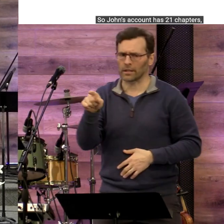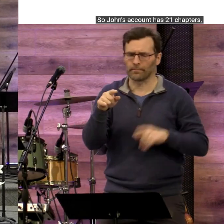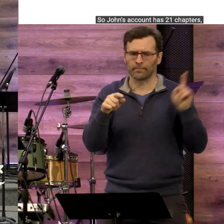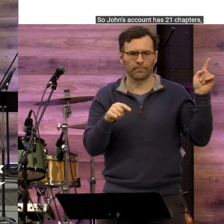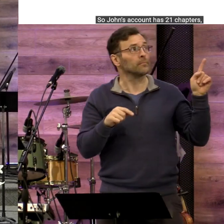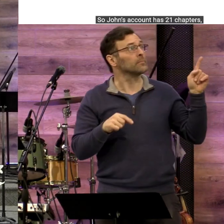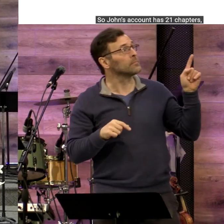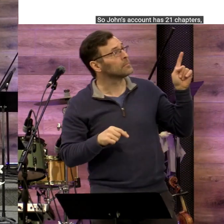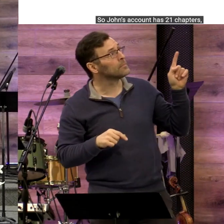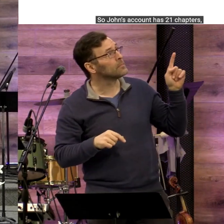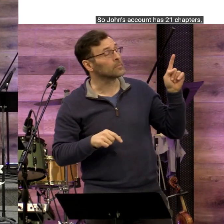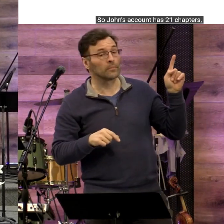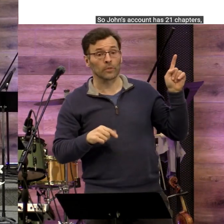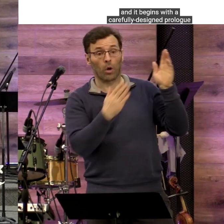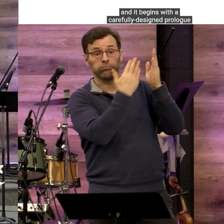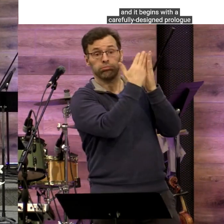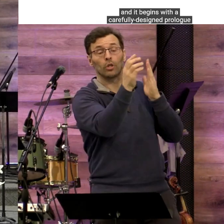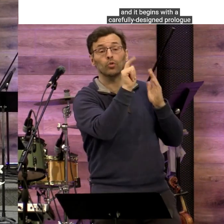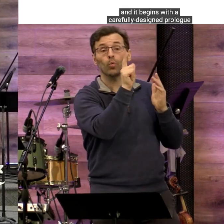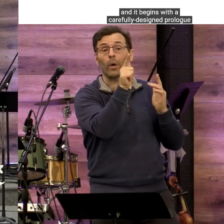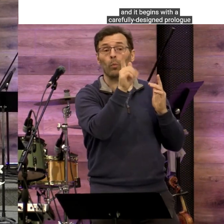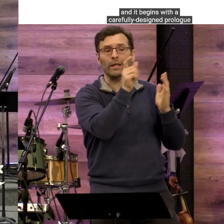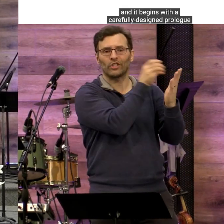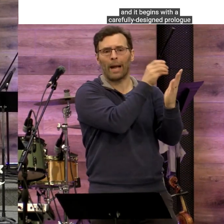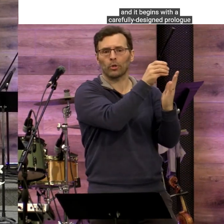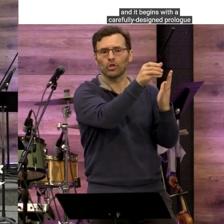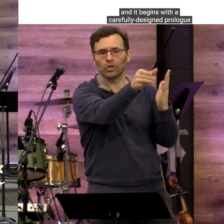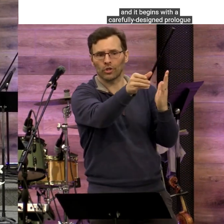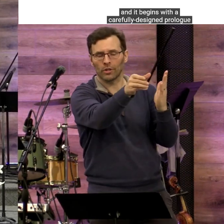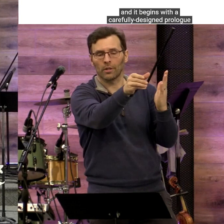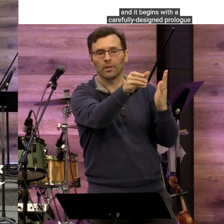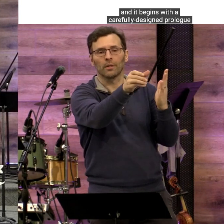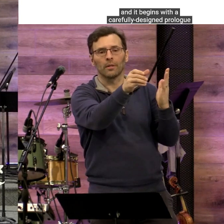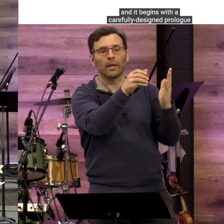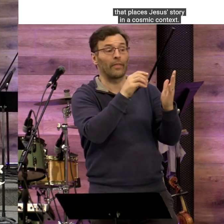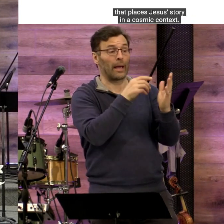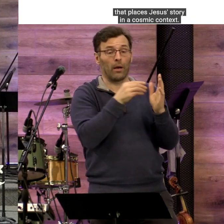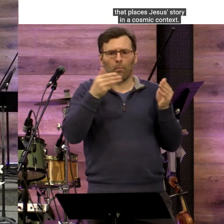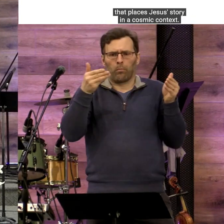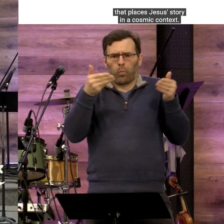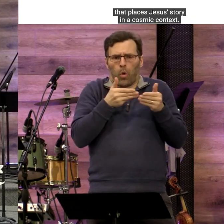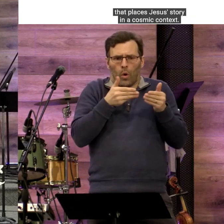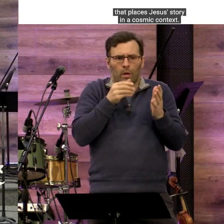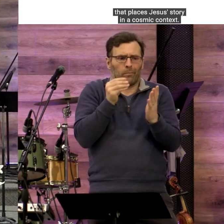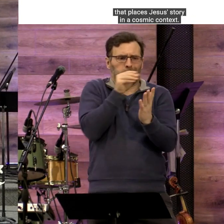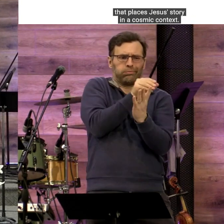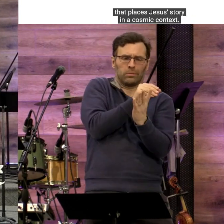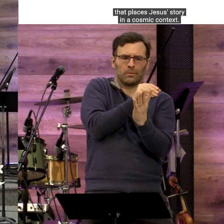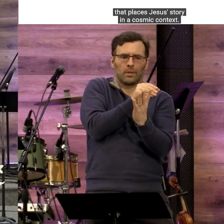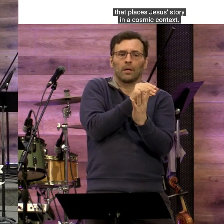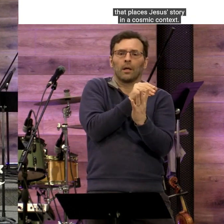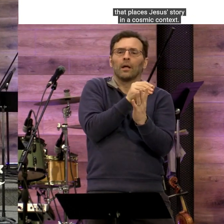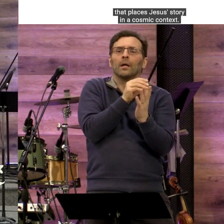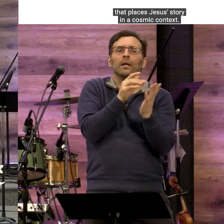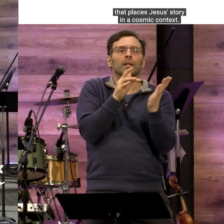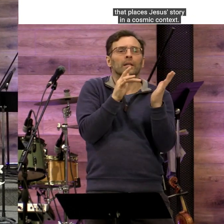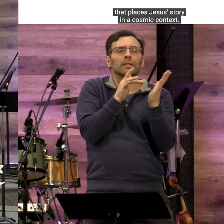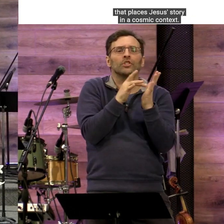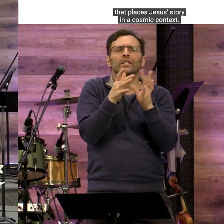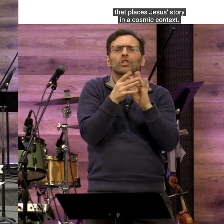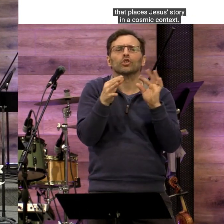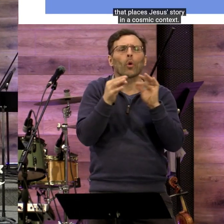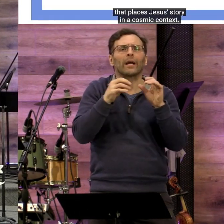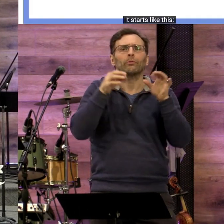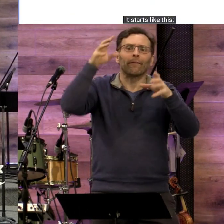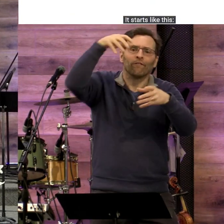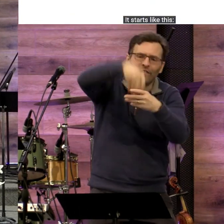account has 21 chapters, and it begins with a carefully designed prologue that places Jesus' story in a cosmic